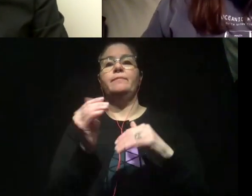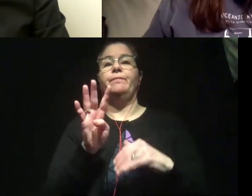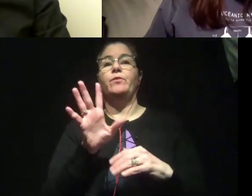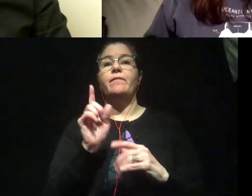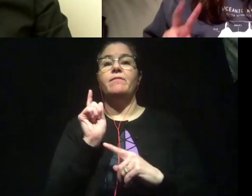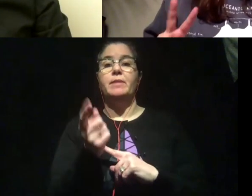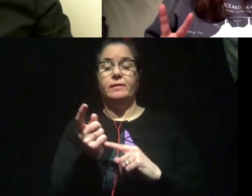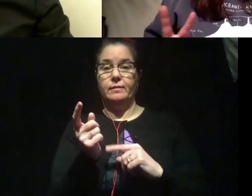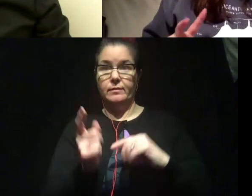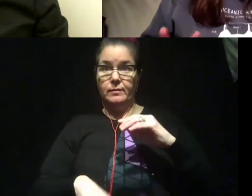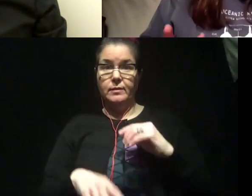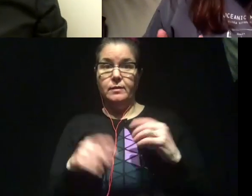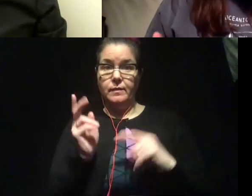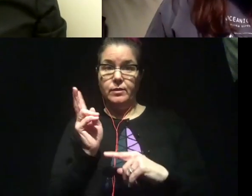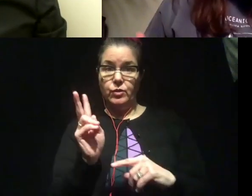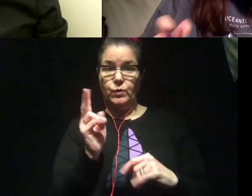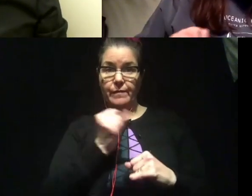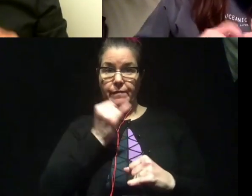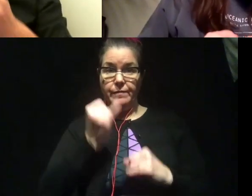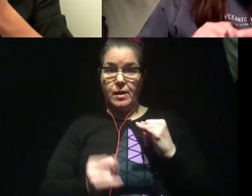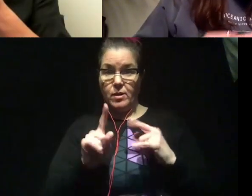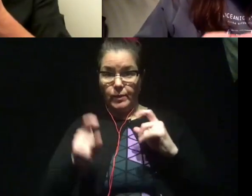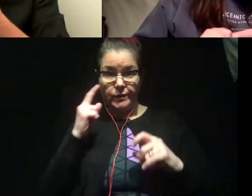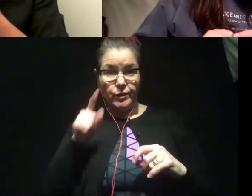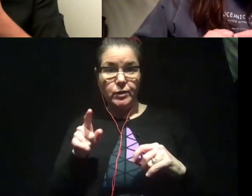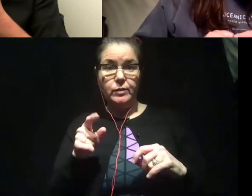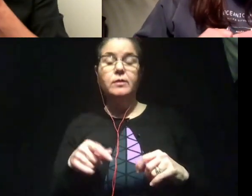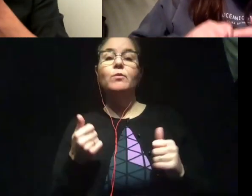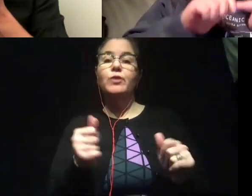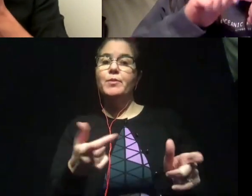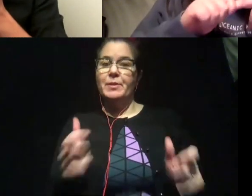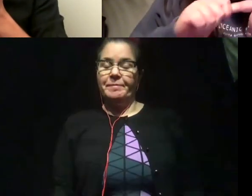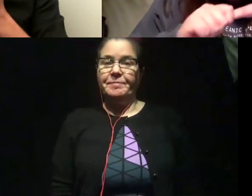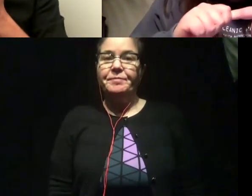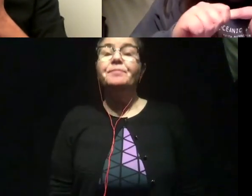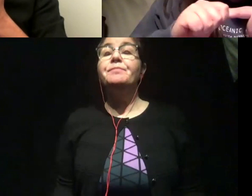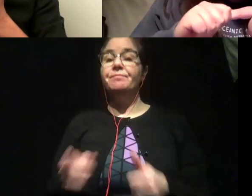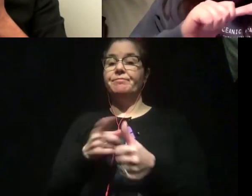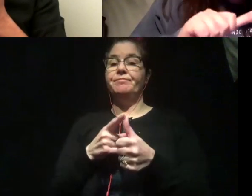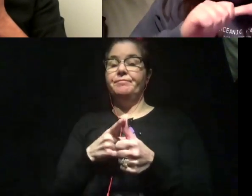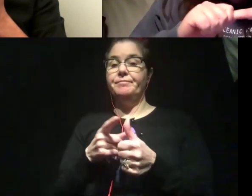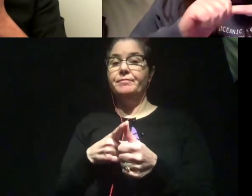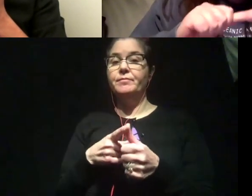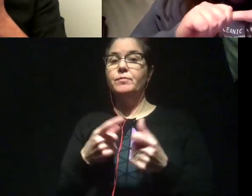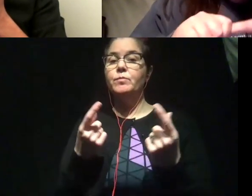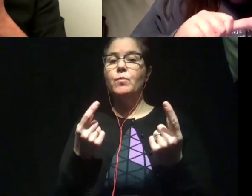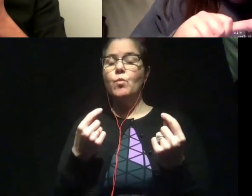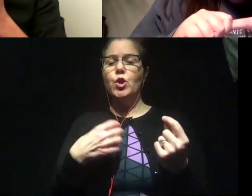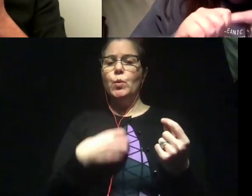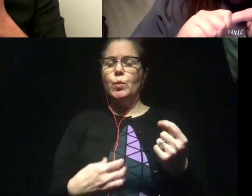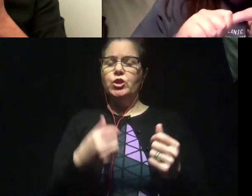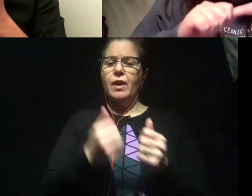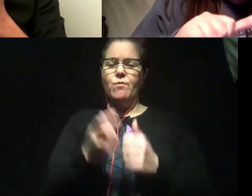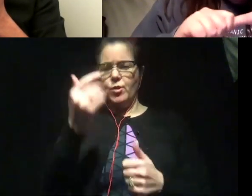minutes. So I have 2 final questions for you. Okay, I'll try and keep them quick. Okay, the first question is, what do you wish everybody